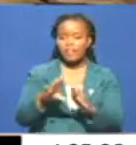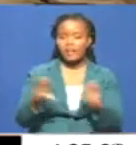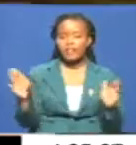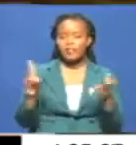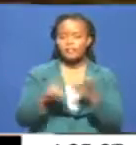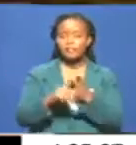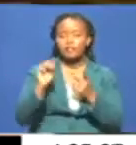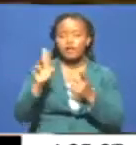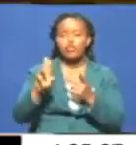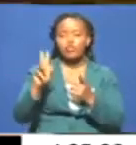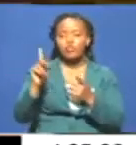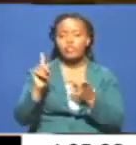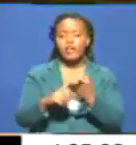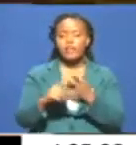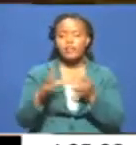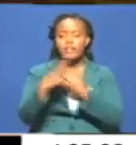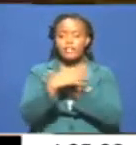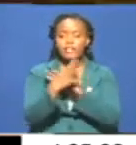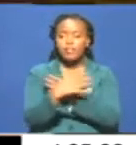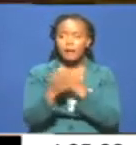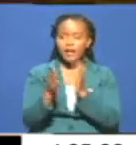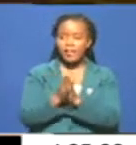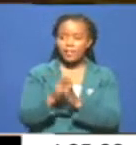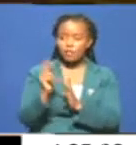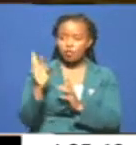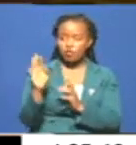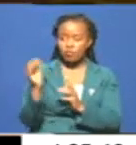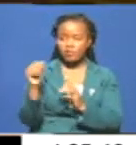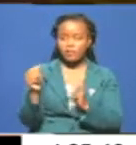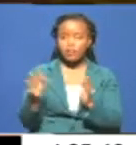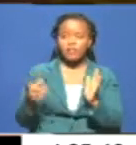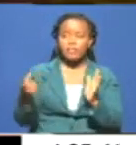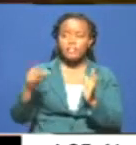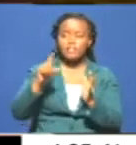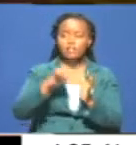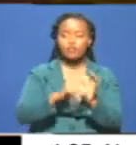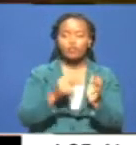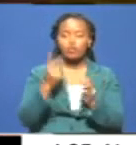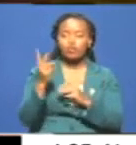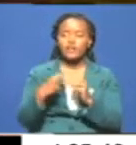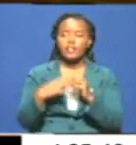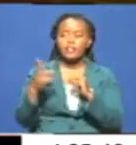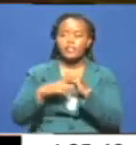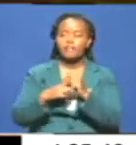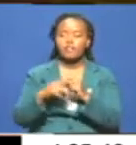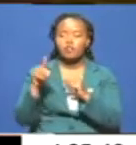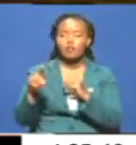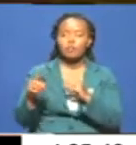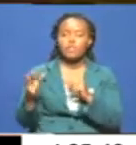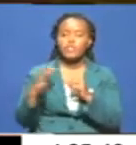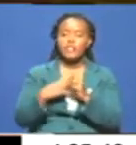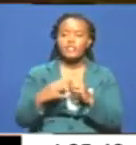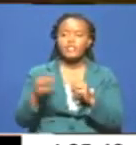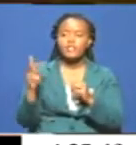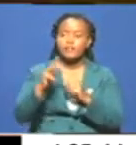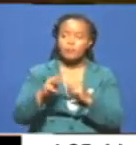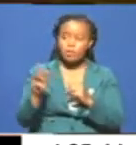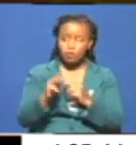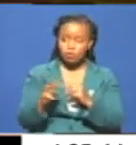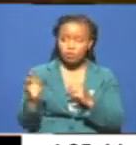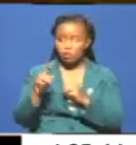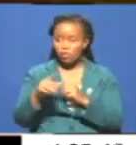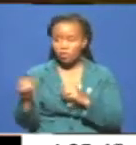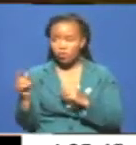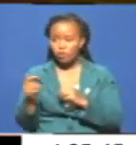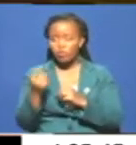and Norway increased from 287.8 million kilos in 2020 to 373.78